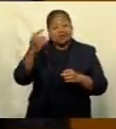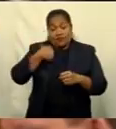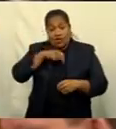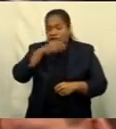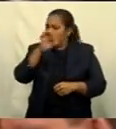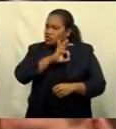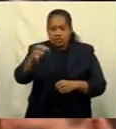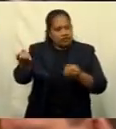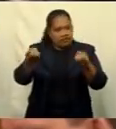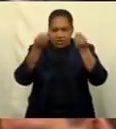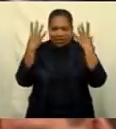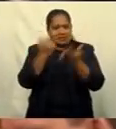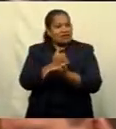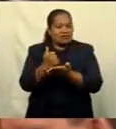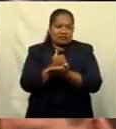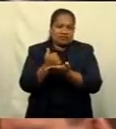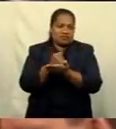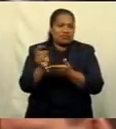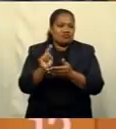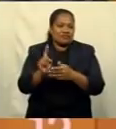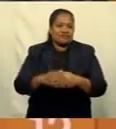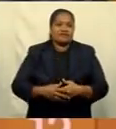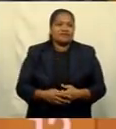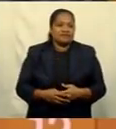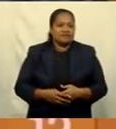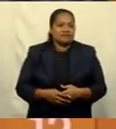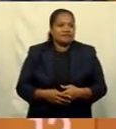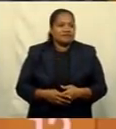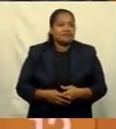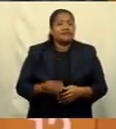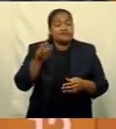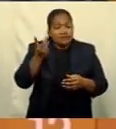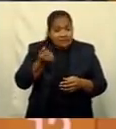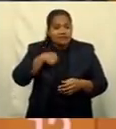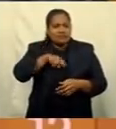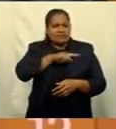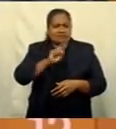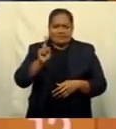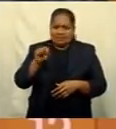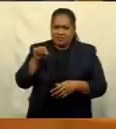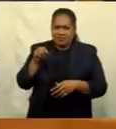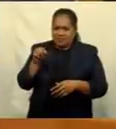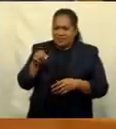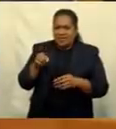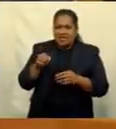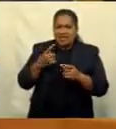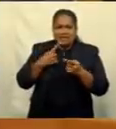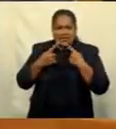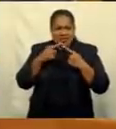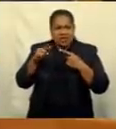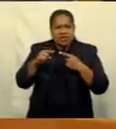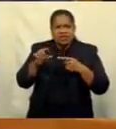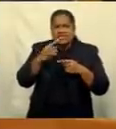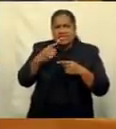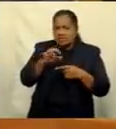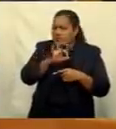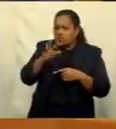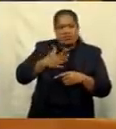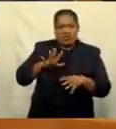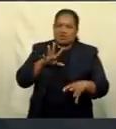be. Some of Europe's steel and cement sectors due to be covered by the carbon border tariff have said they don't want to be